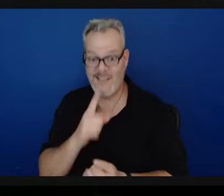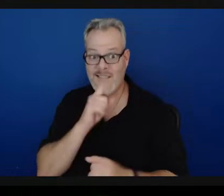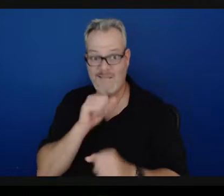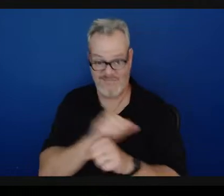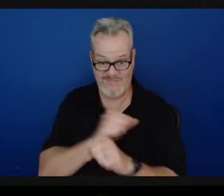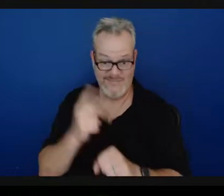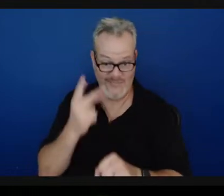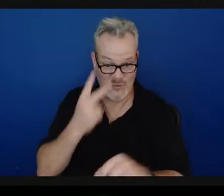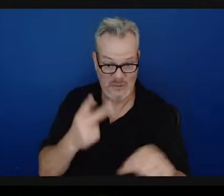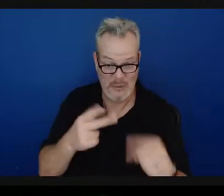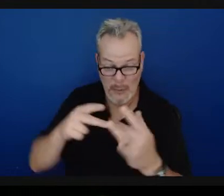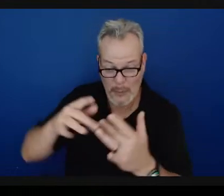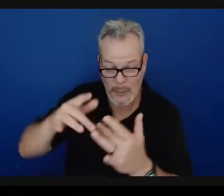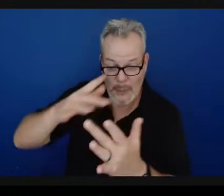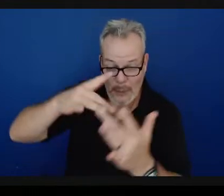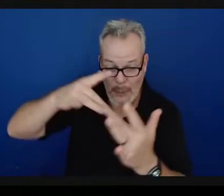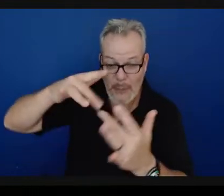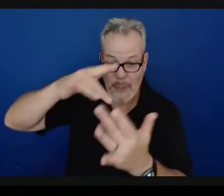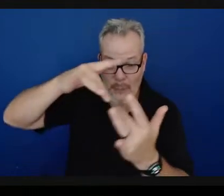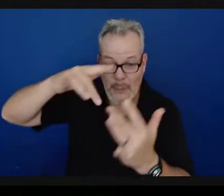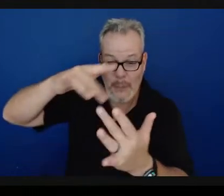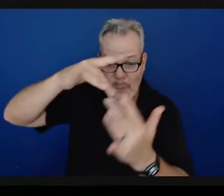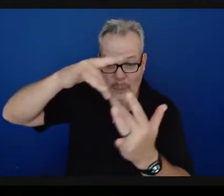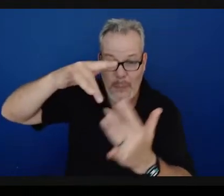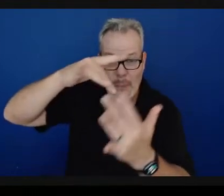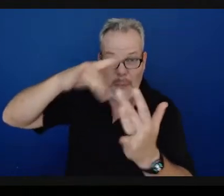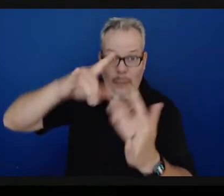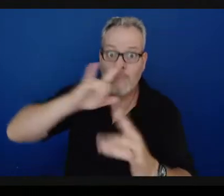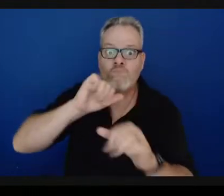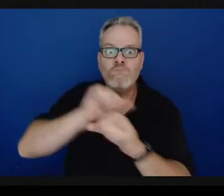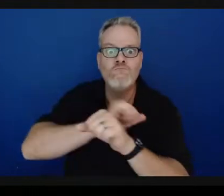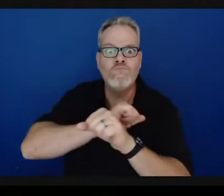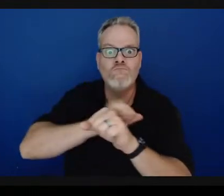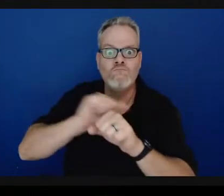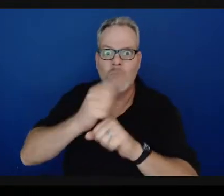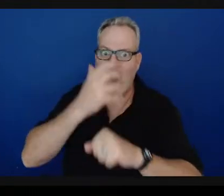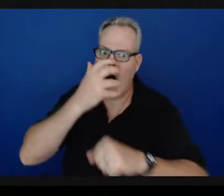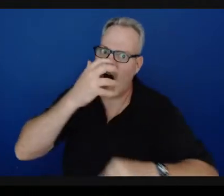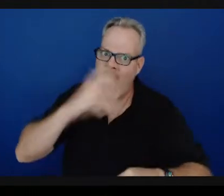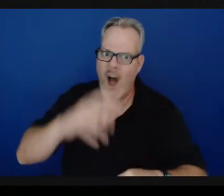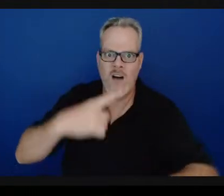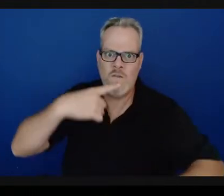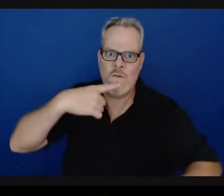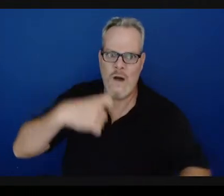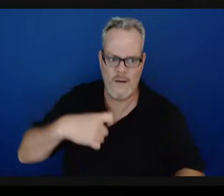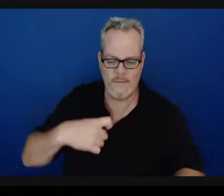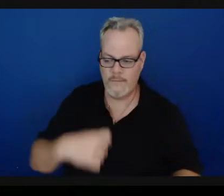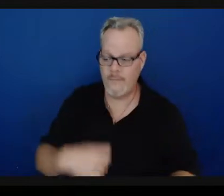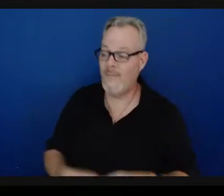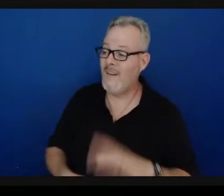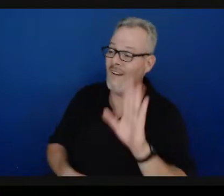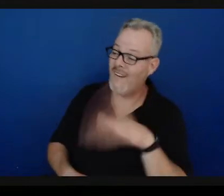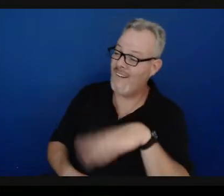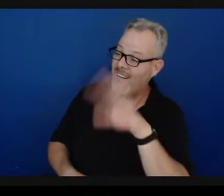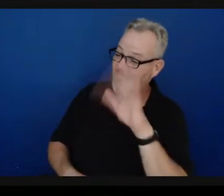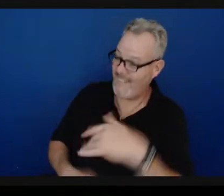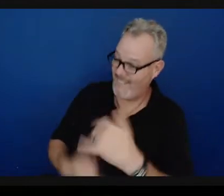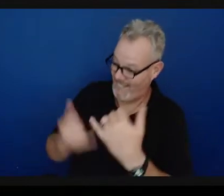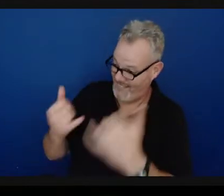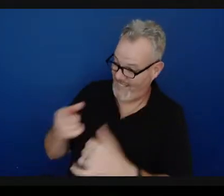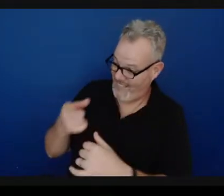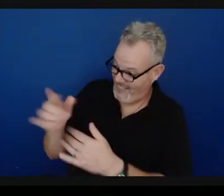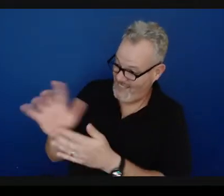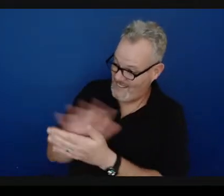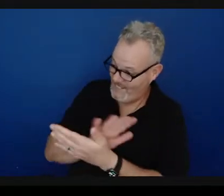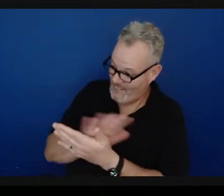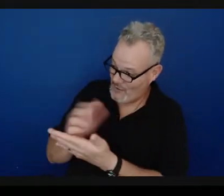it really is underneath that very thin crust. And with this video, one thing that it helps give me clarity on is,